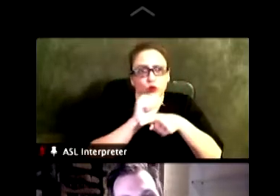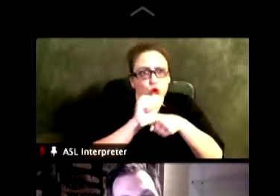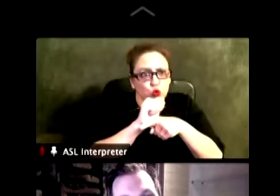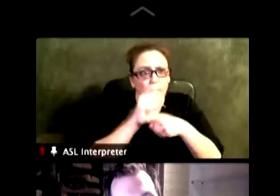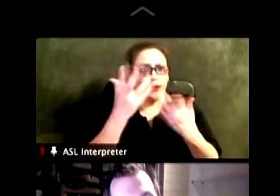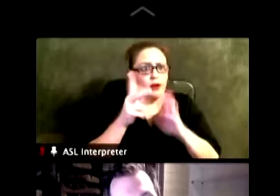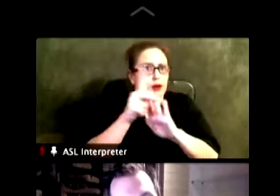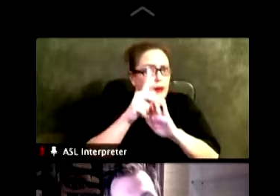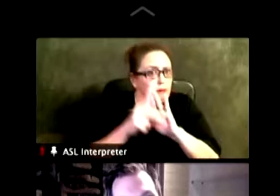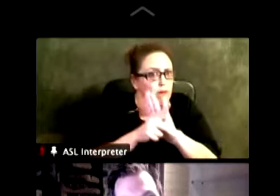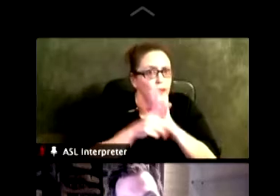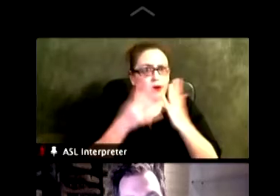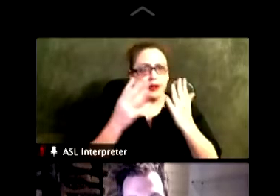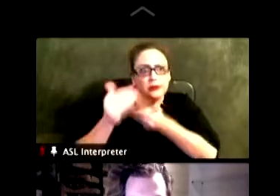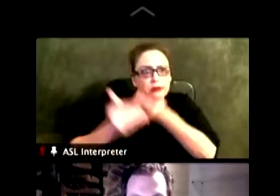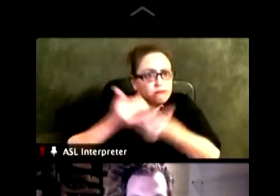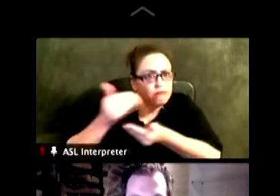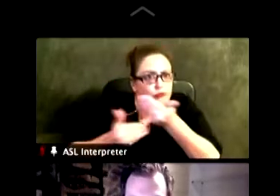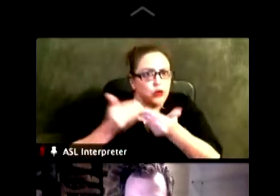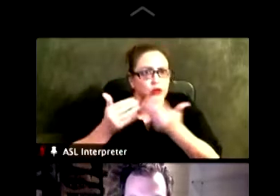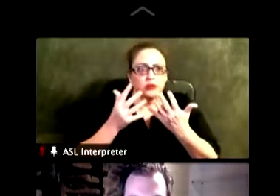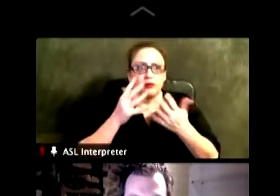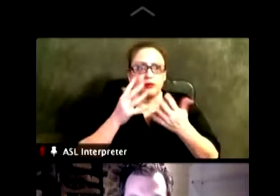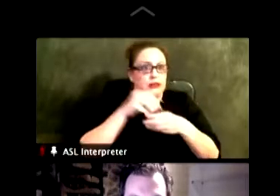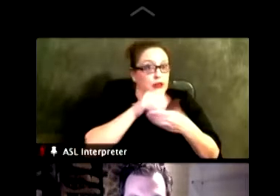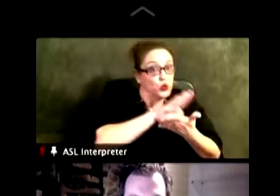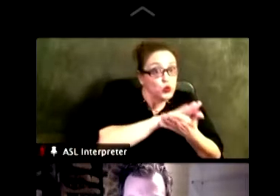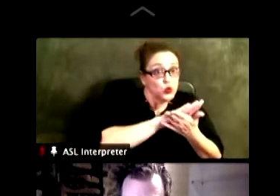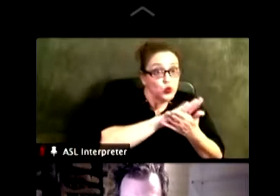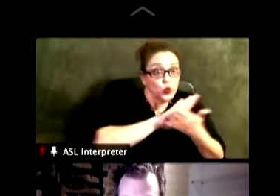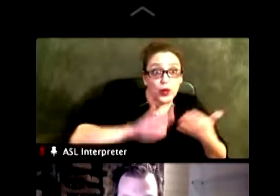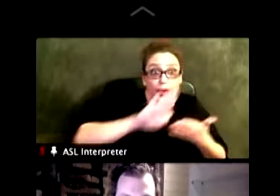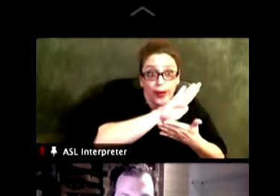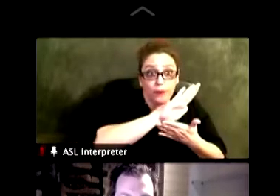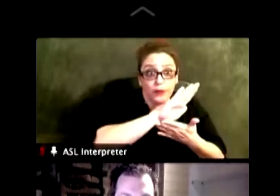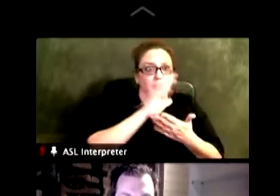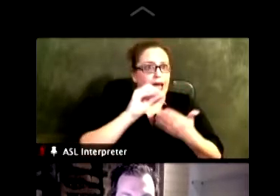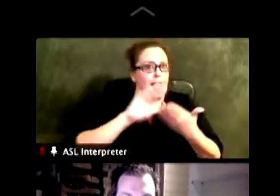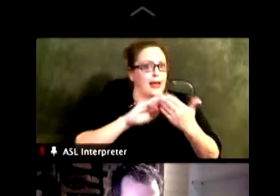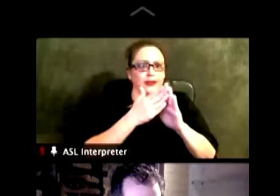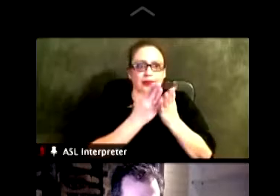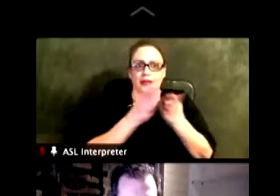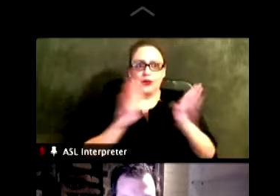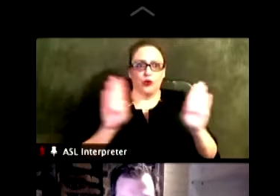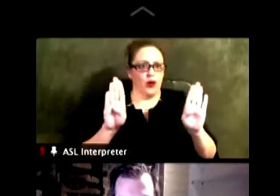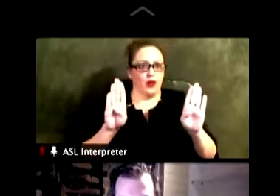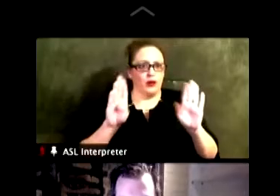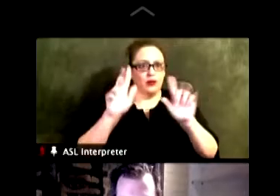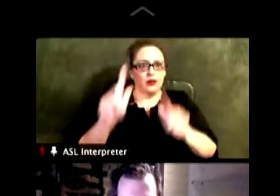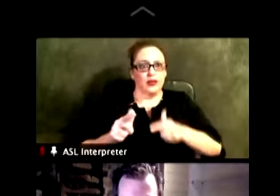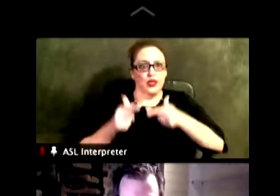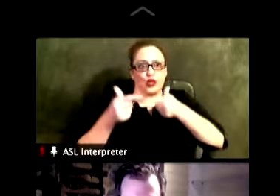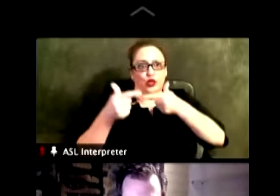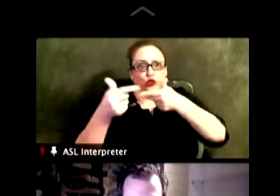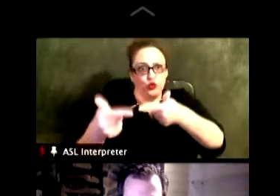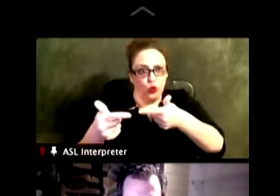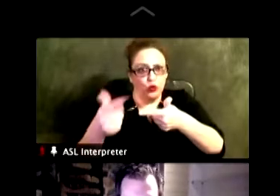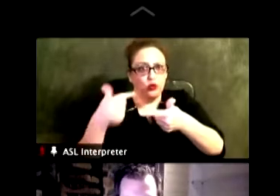on school campuses and across the city. You have the microphone. It's your turn.